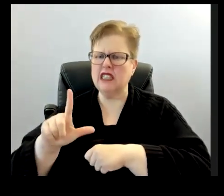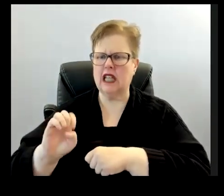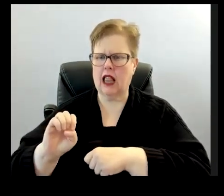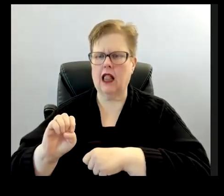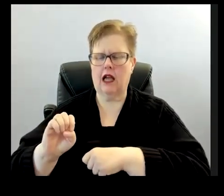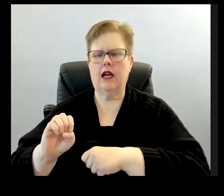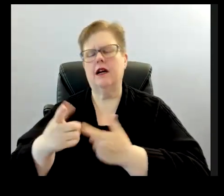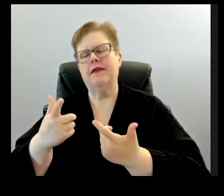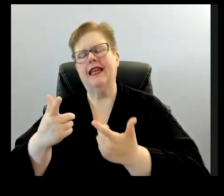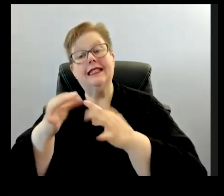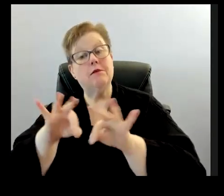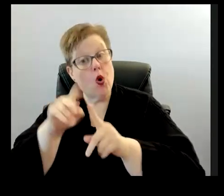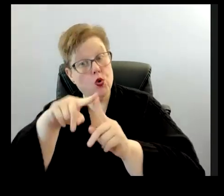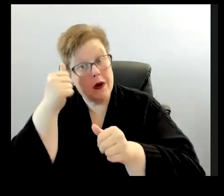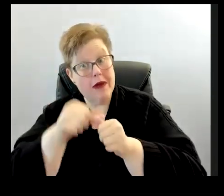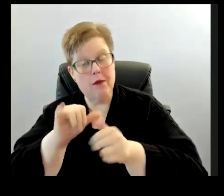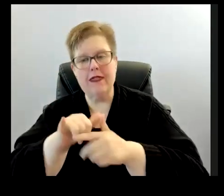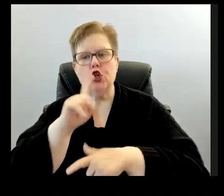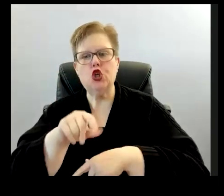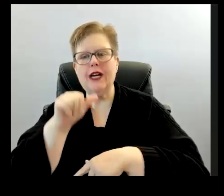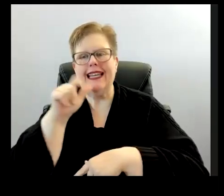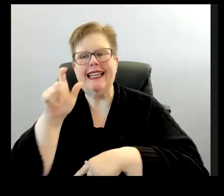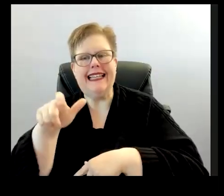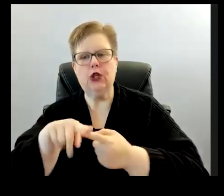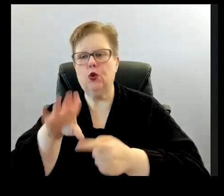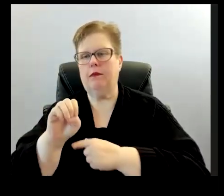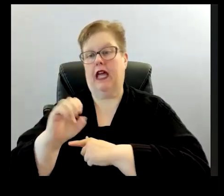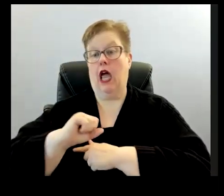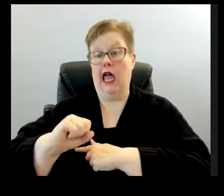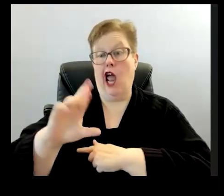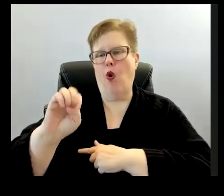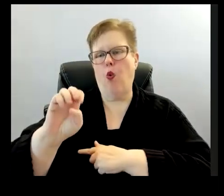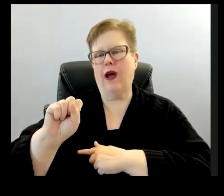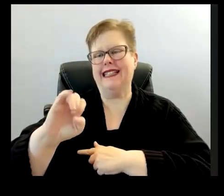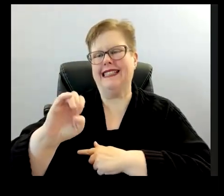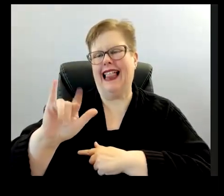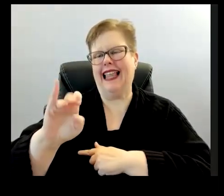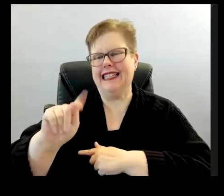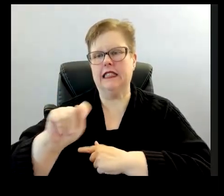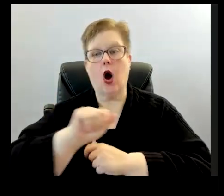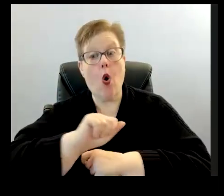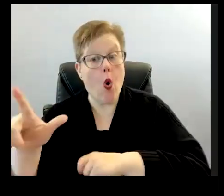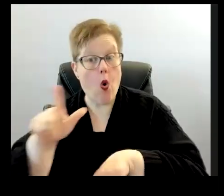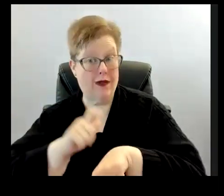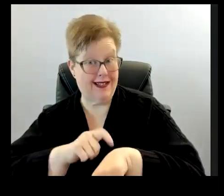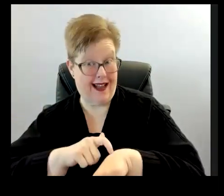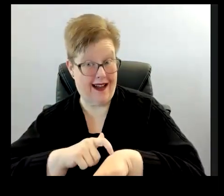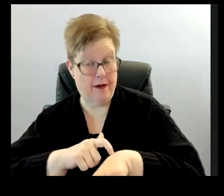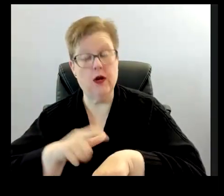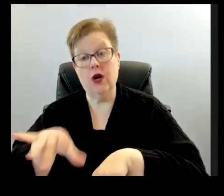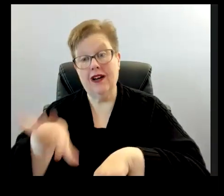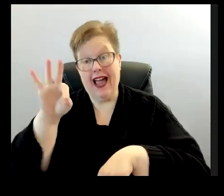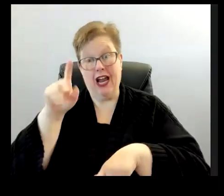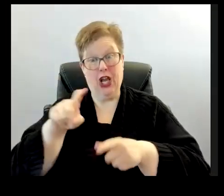remember that you should not need to be resilient all of the time. If you find that you need to